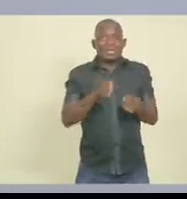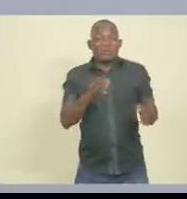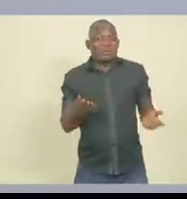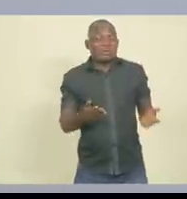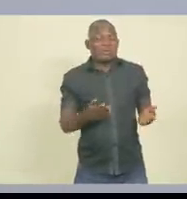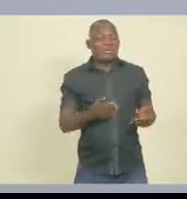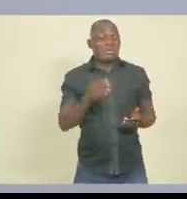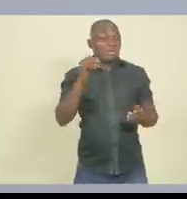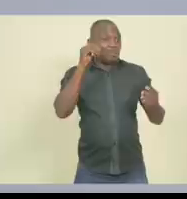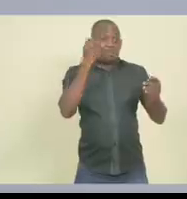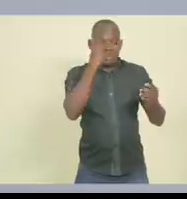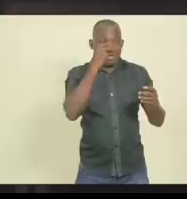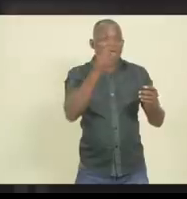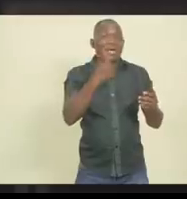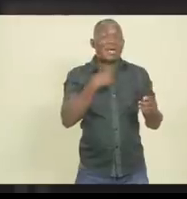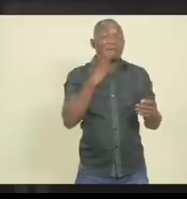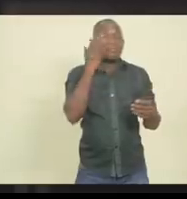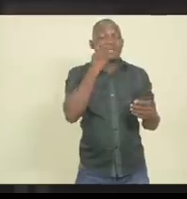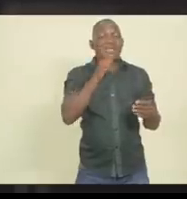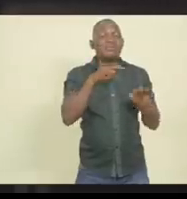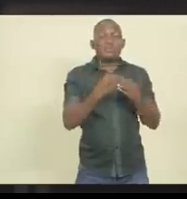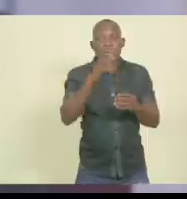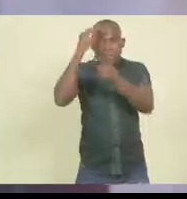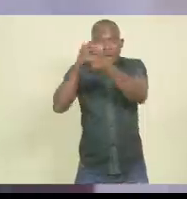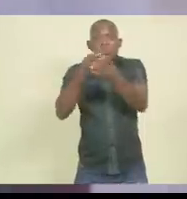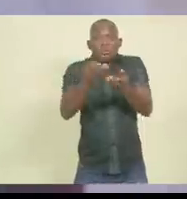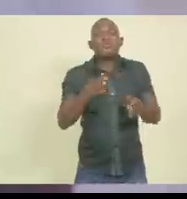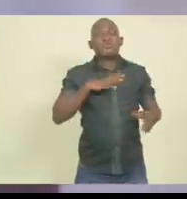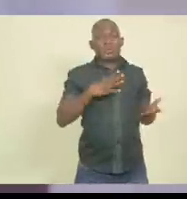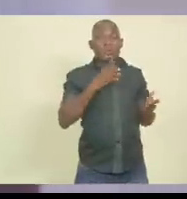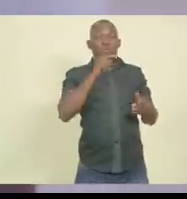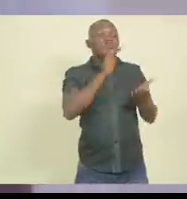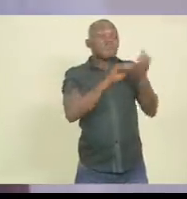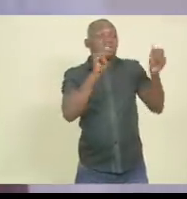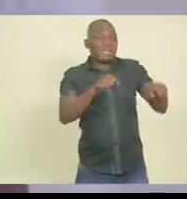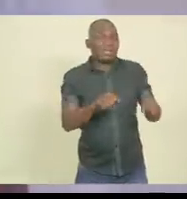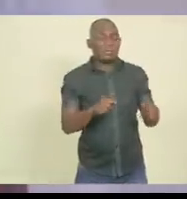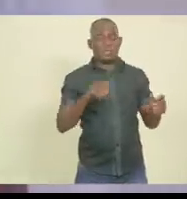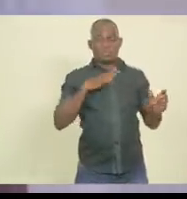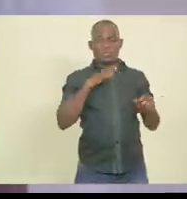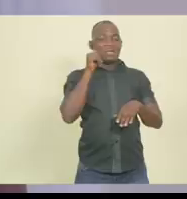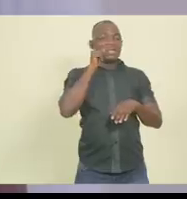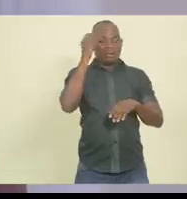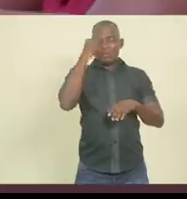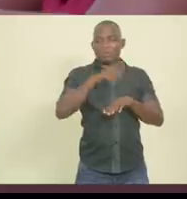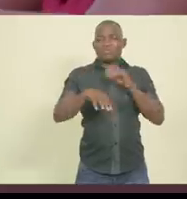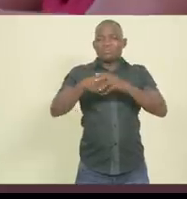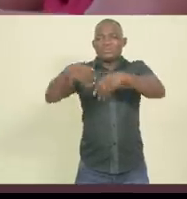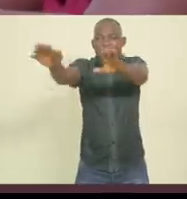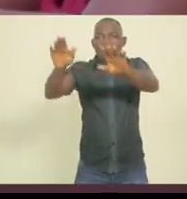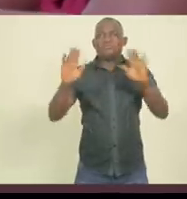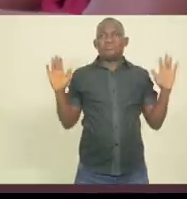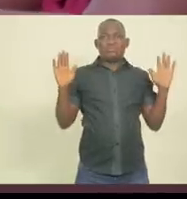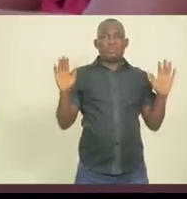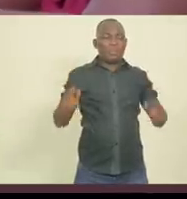suitable family, whether it's this man here or someone you can trust, we'll be very grateful. Yeah,